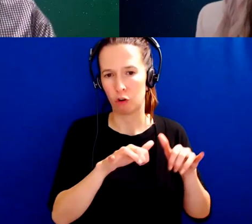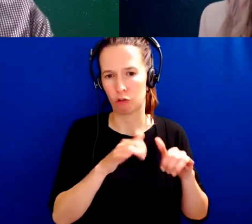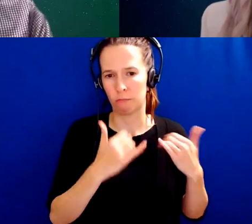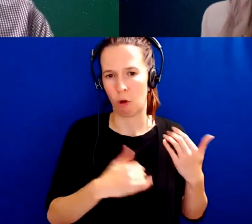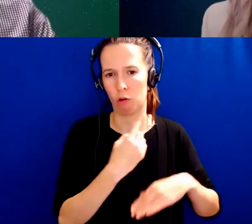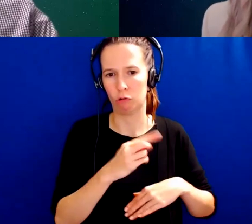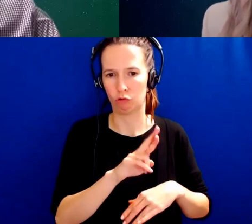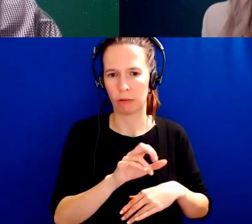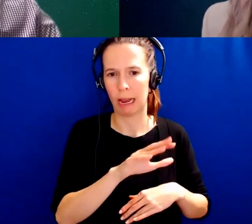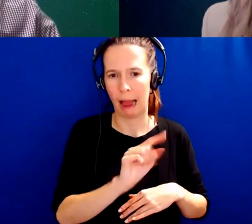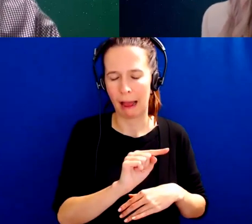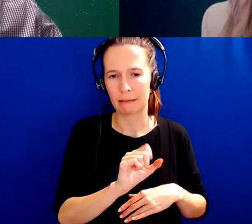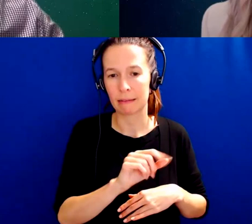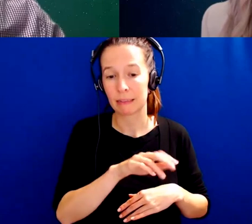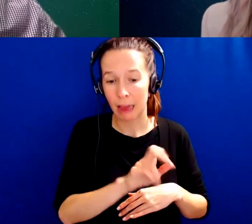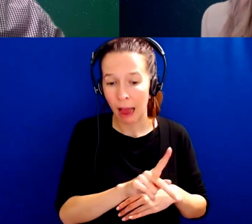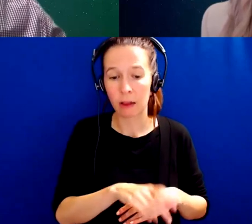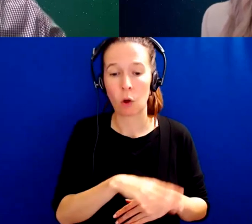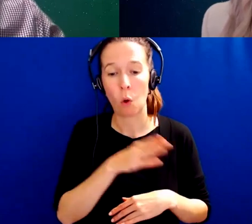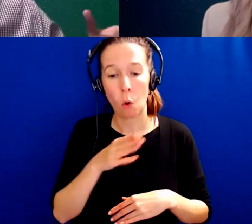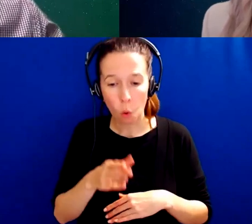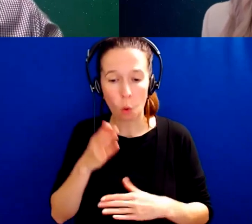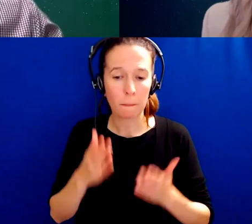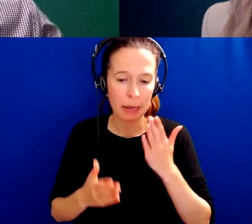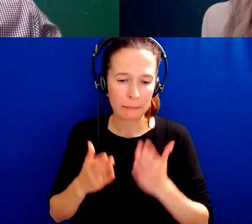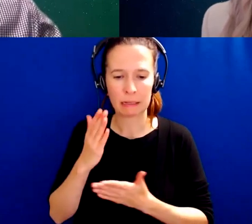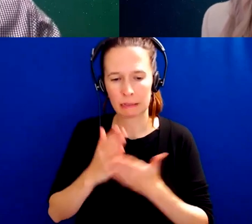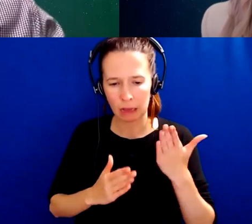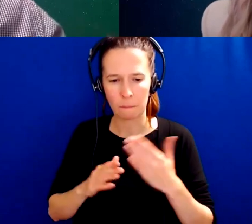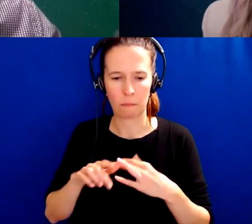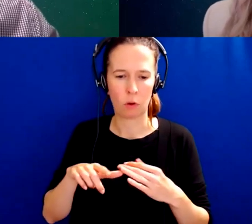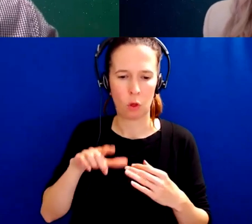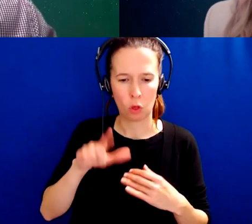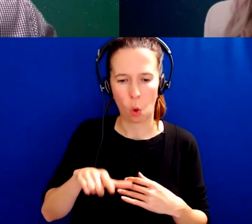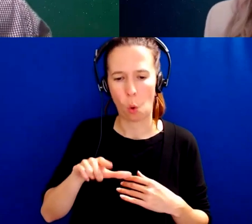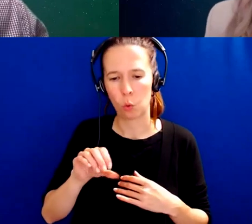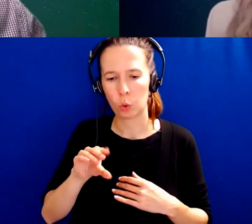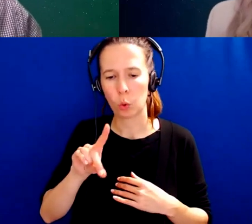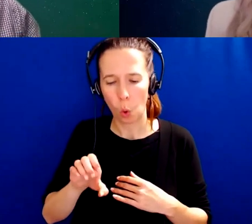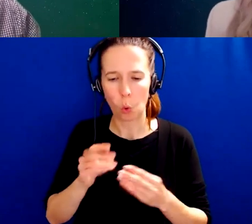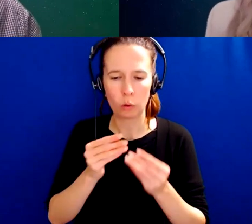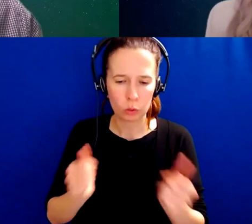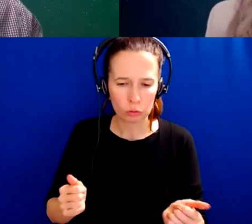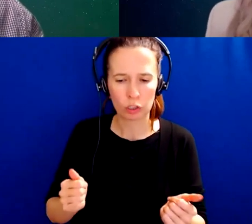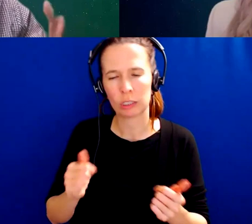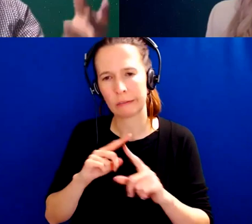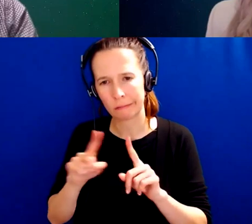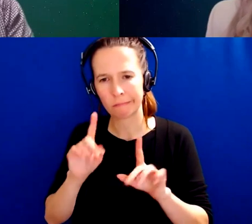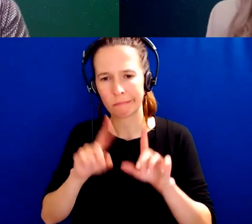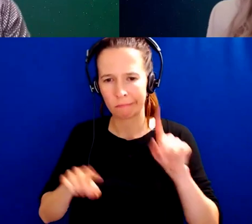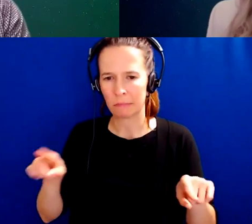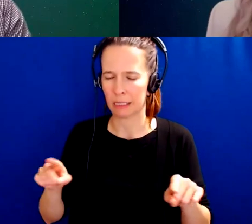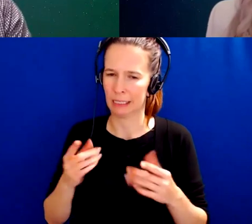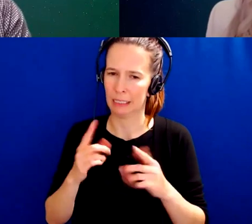even looking at low code solution solutions for certain things and no code. it's really quite, uh, quite varied across the different project. I'm happy to